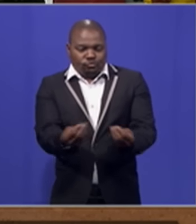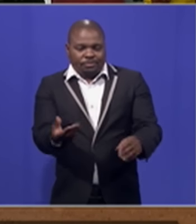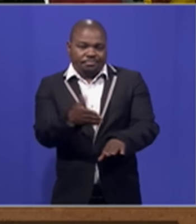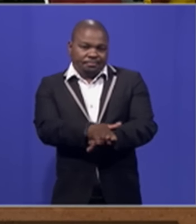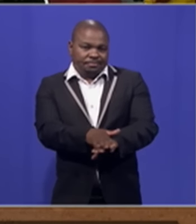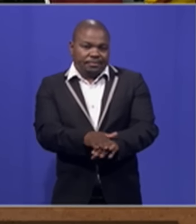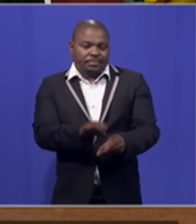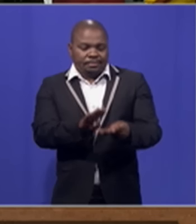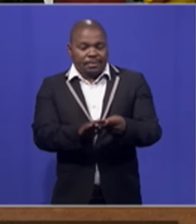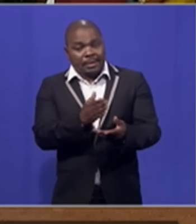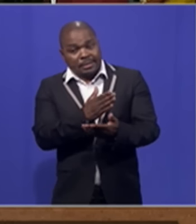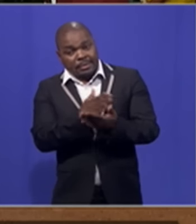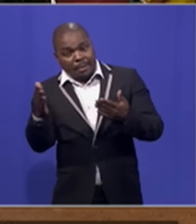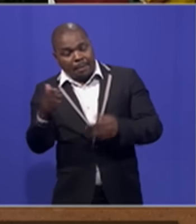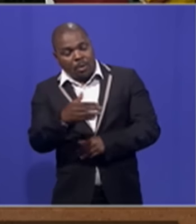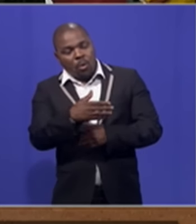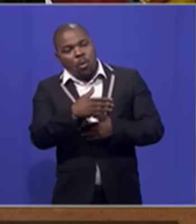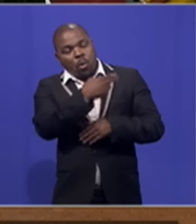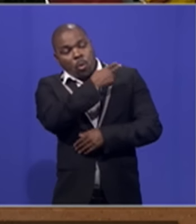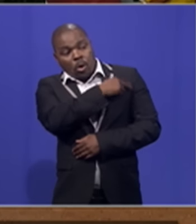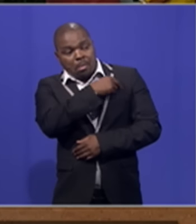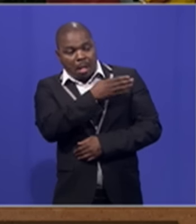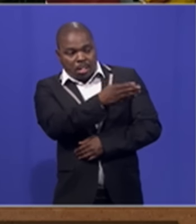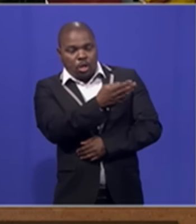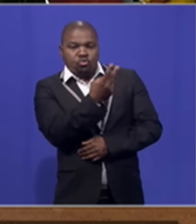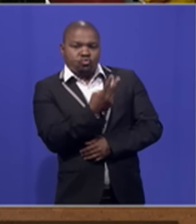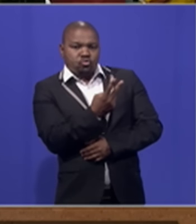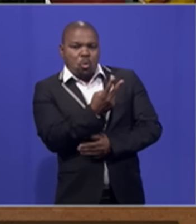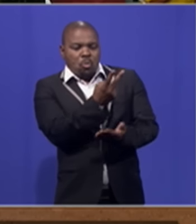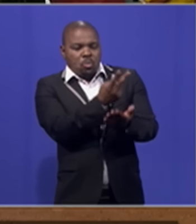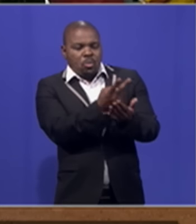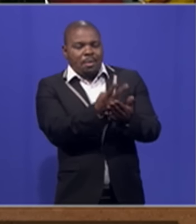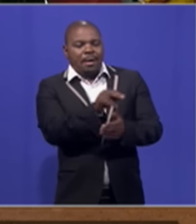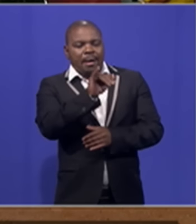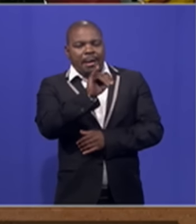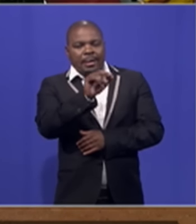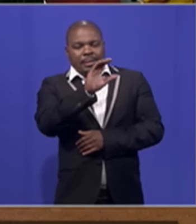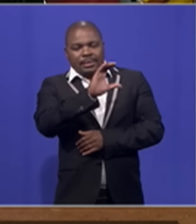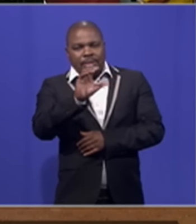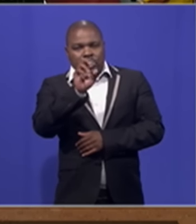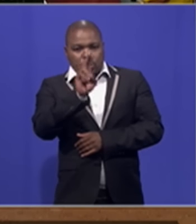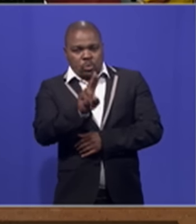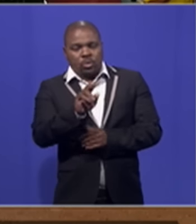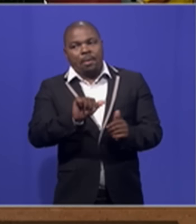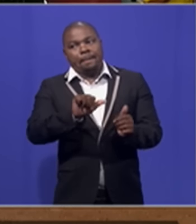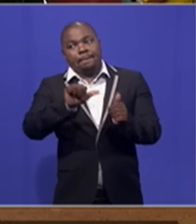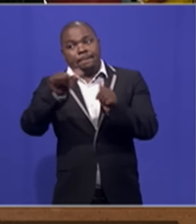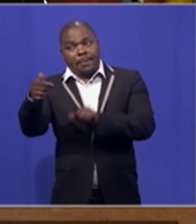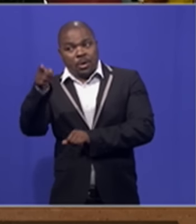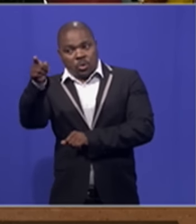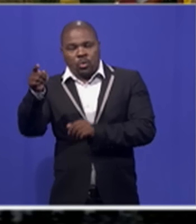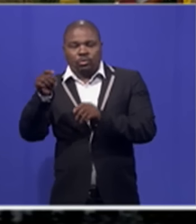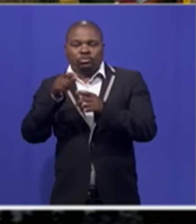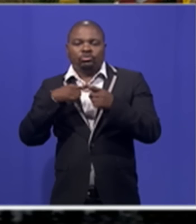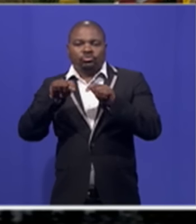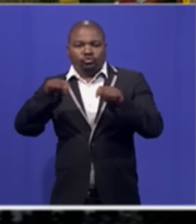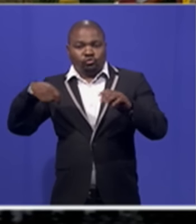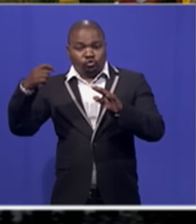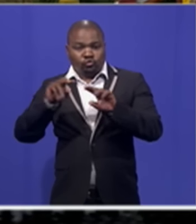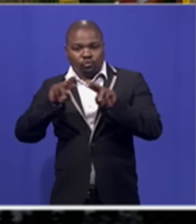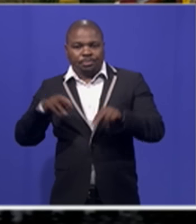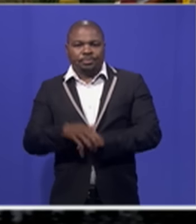le ba santse ba le kwa sepetlele ba 2 bana ba ileng hore ba kwa ICU. I think re tla ibusetsa ko lona ko studio Tshidiso. Ke